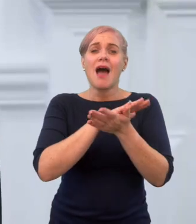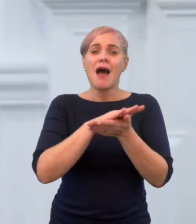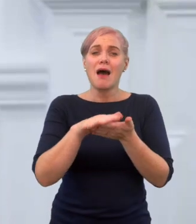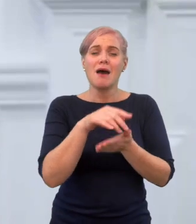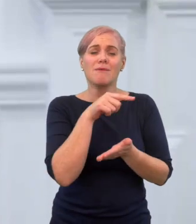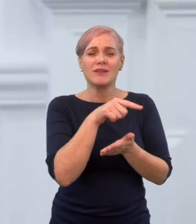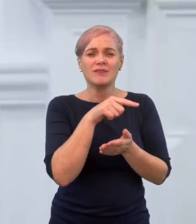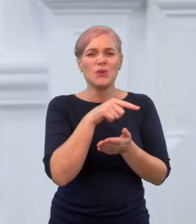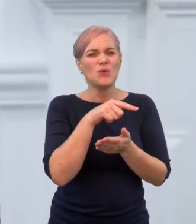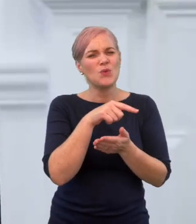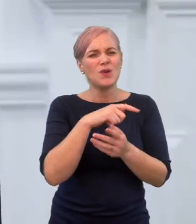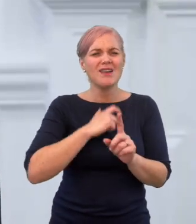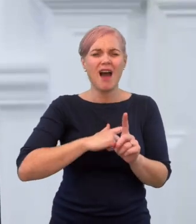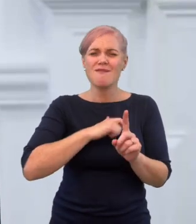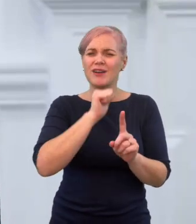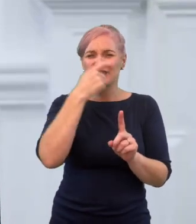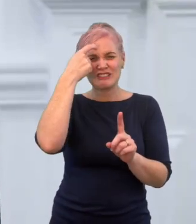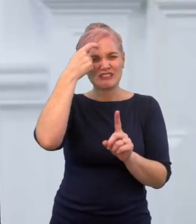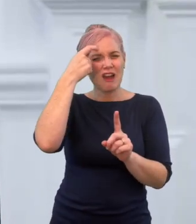Yeah, I mean, you know, Harbans,